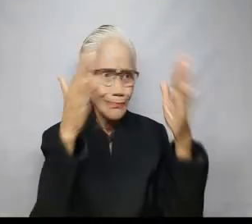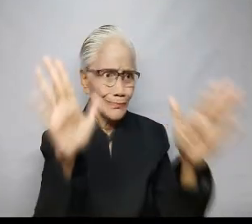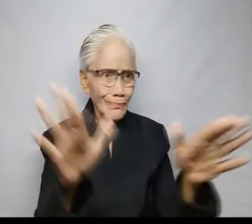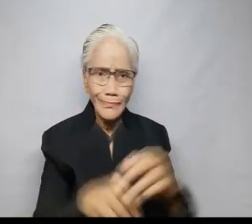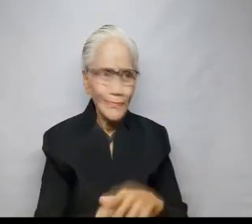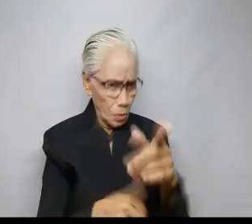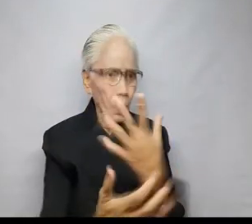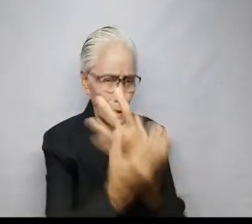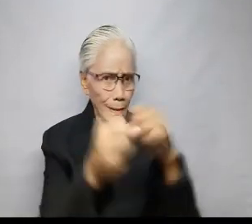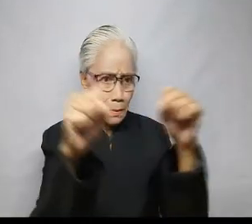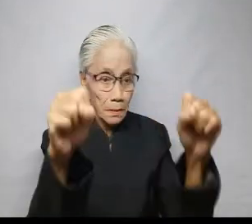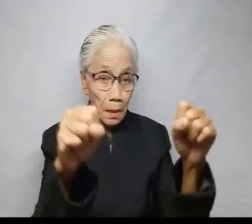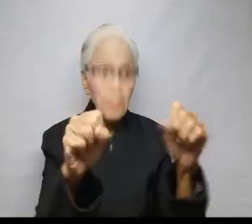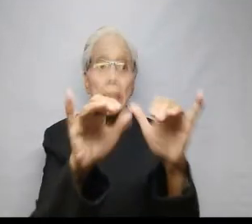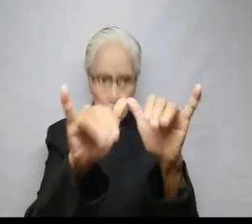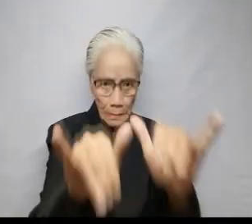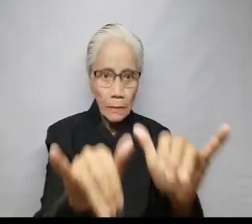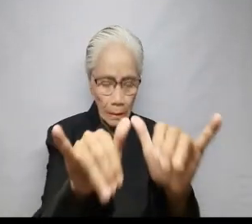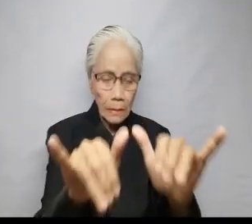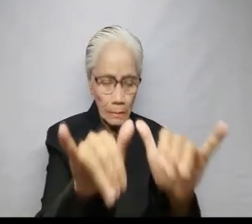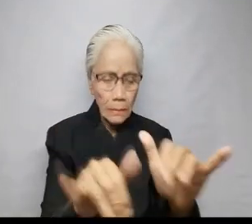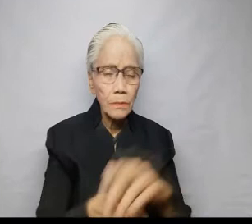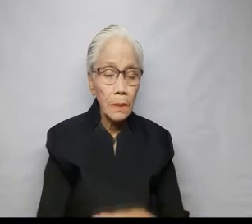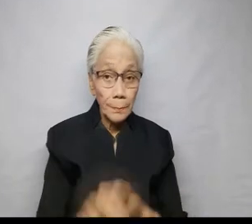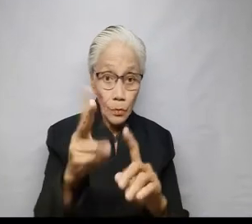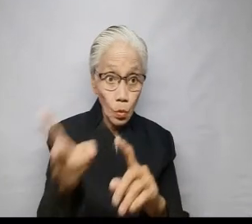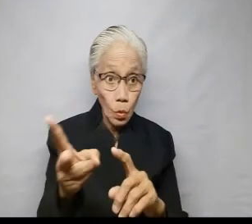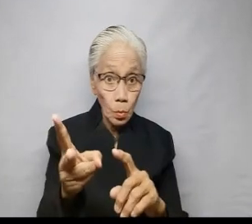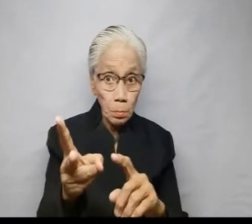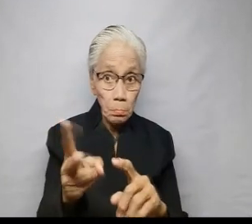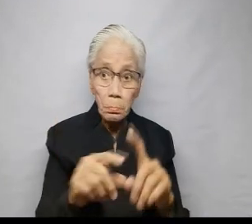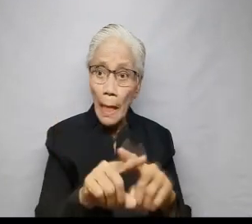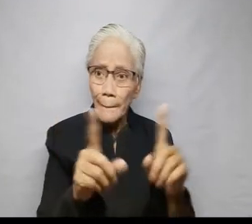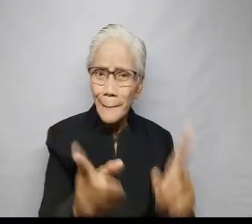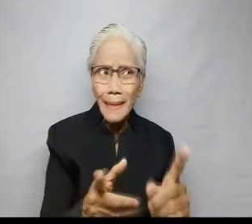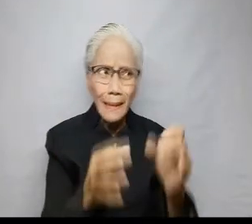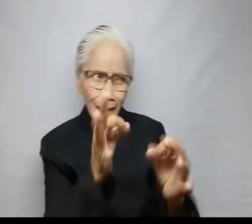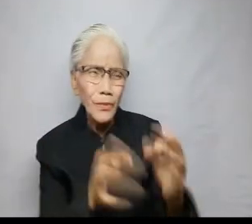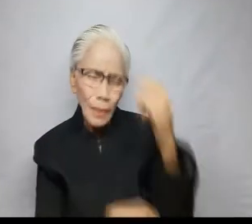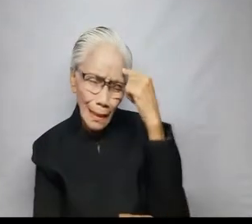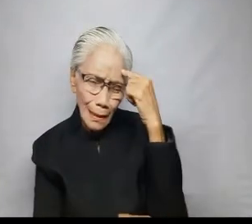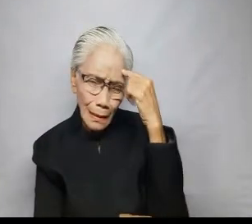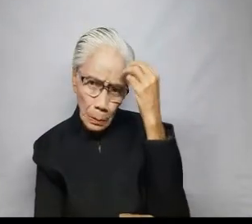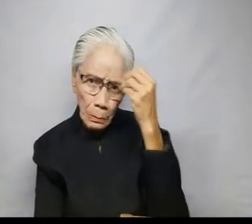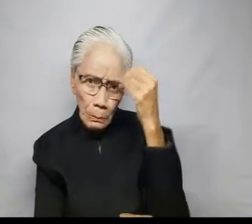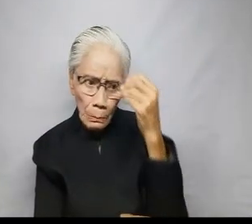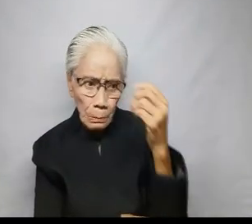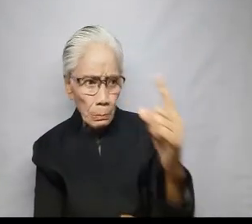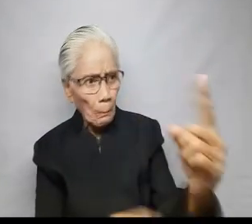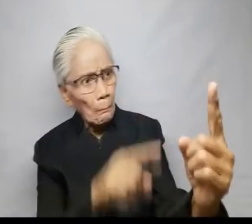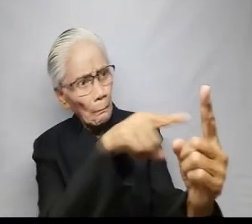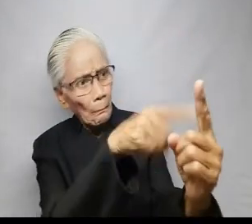you don't know them. They don't know you. You're safe. Stay that way. 2.